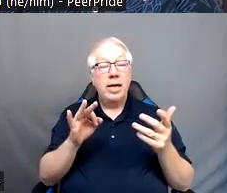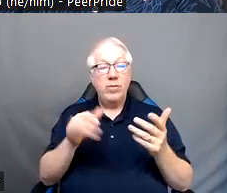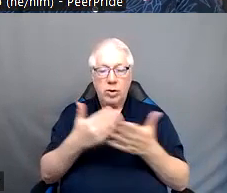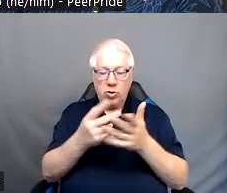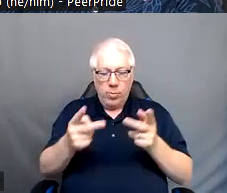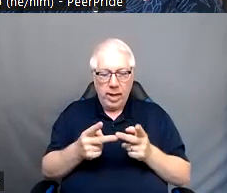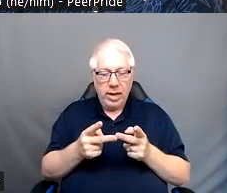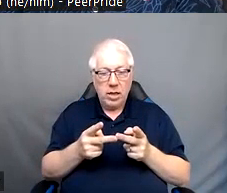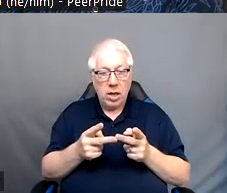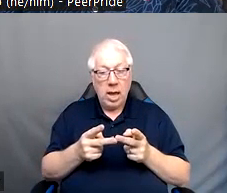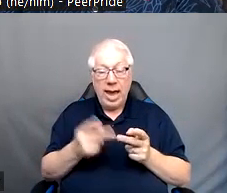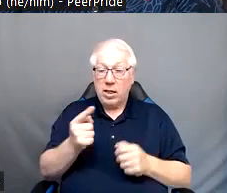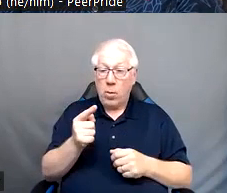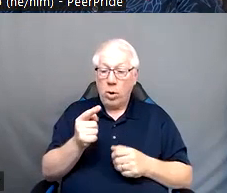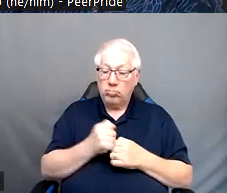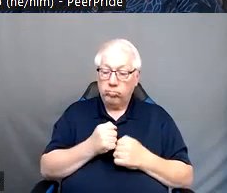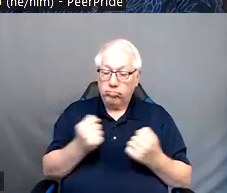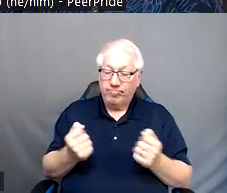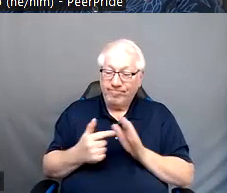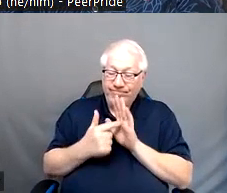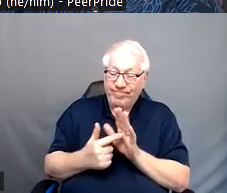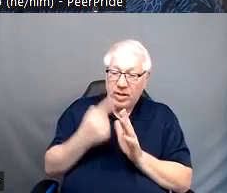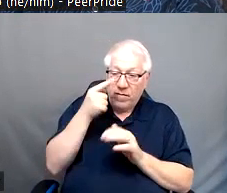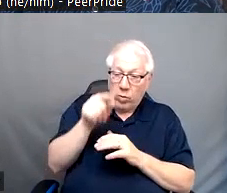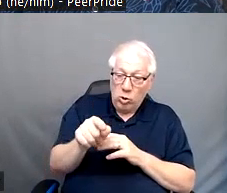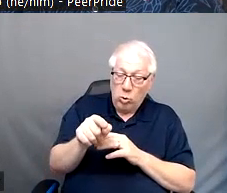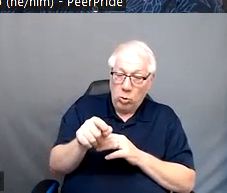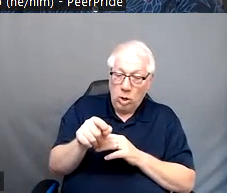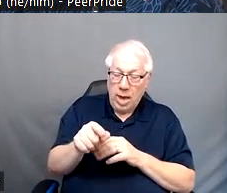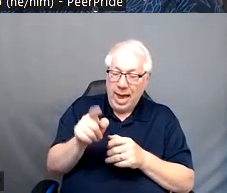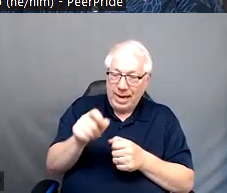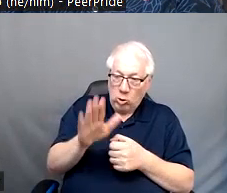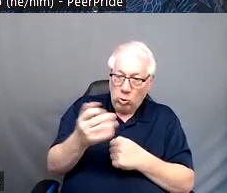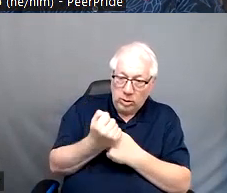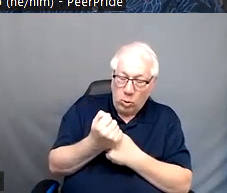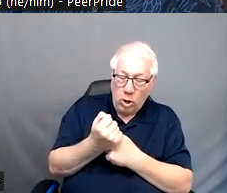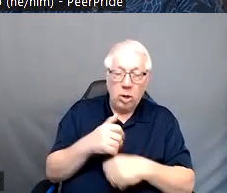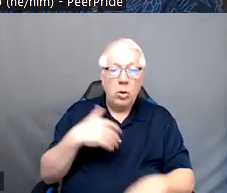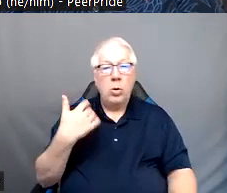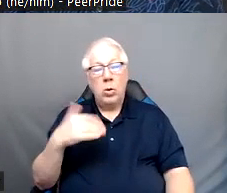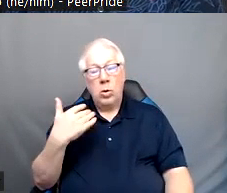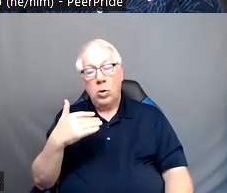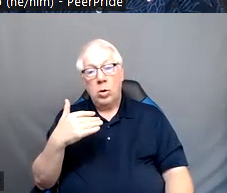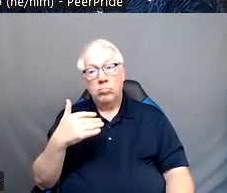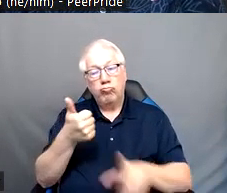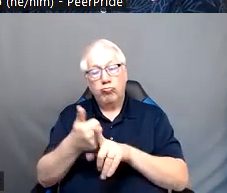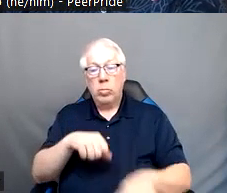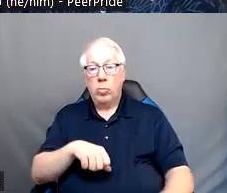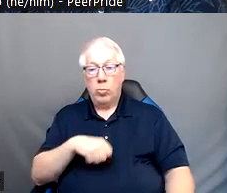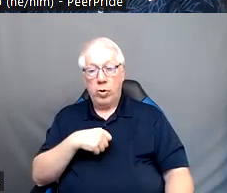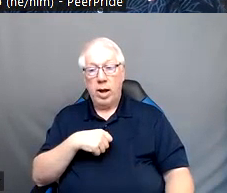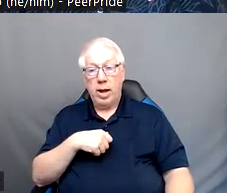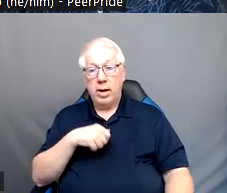can come out to you and to share and to, look for your support, that is a huge point of pride for you, that you